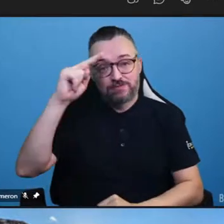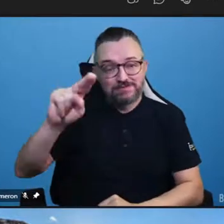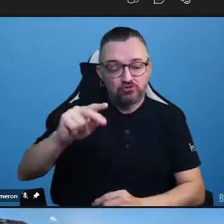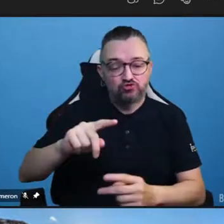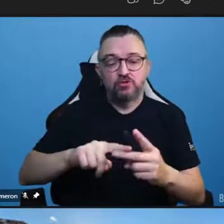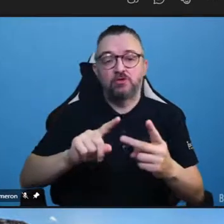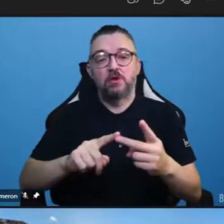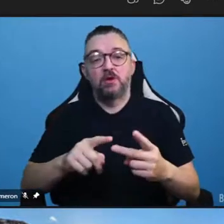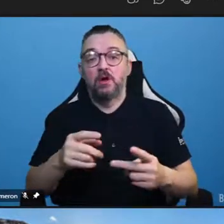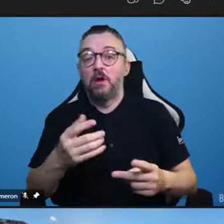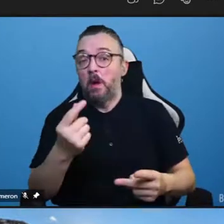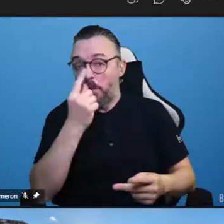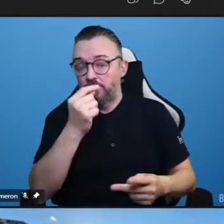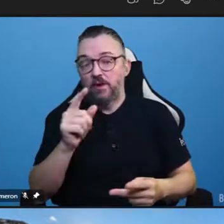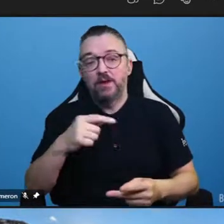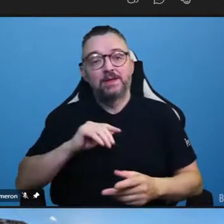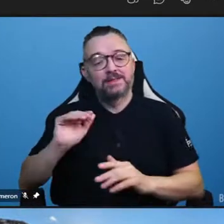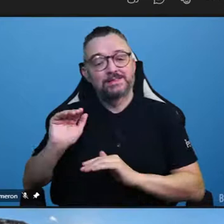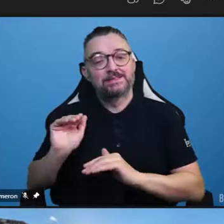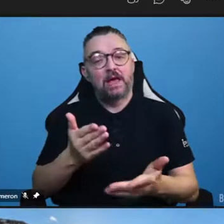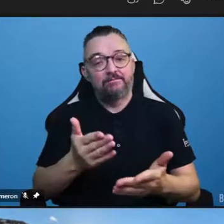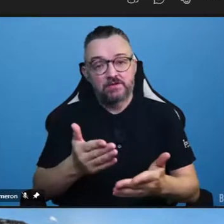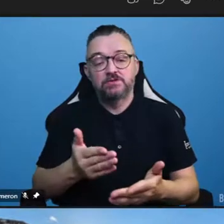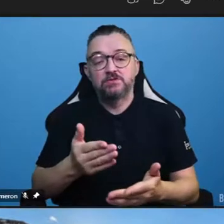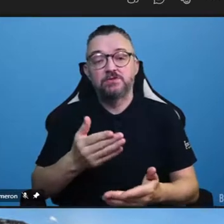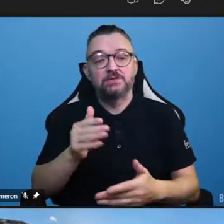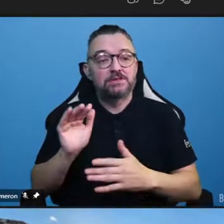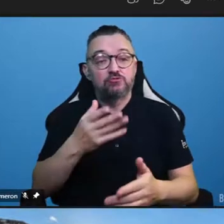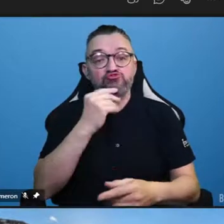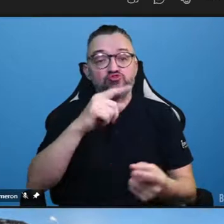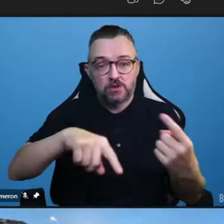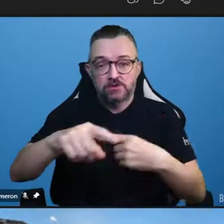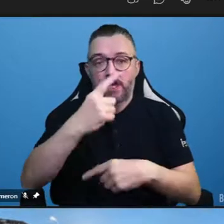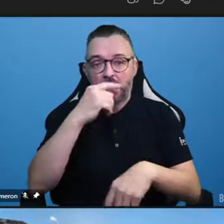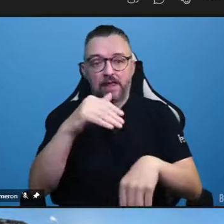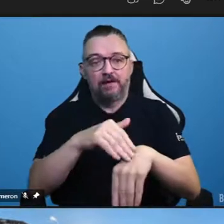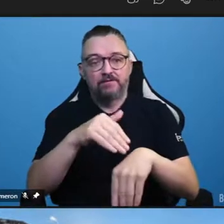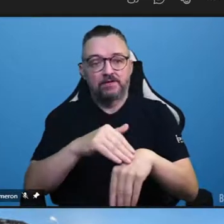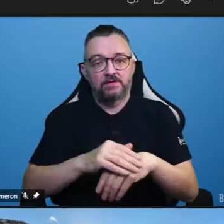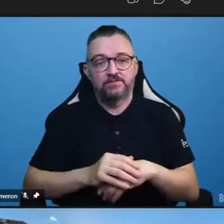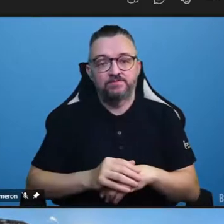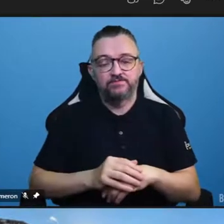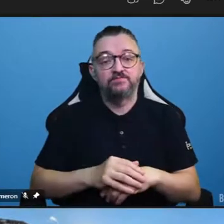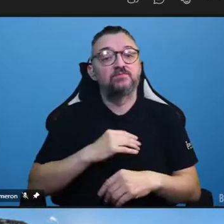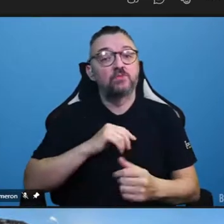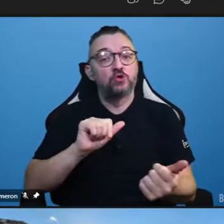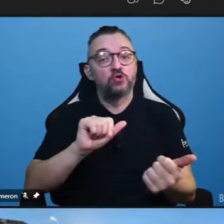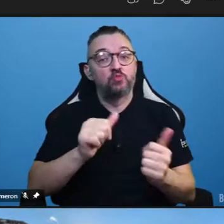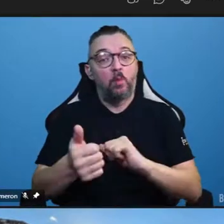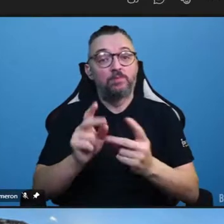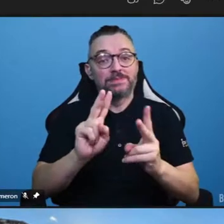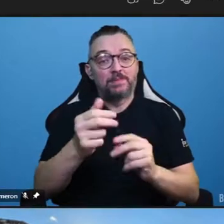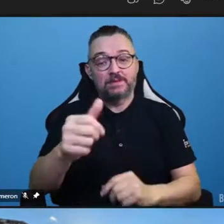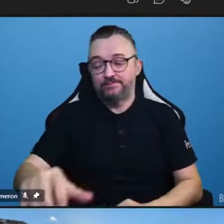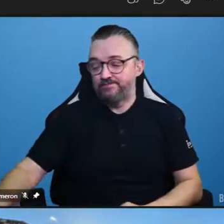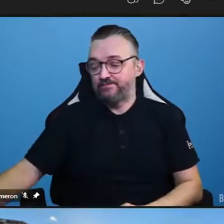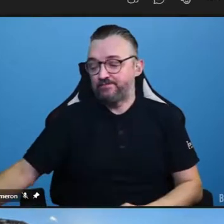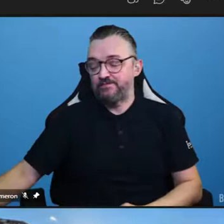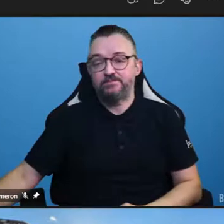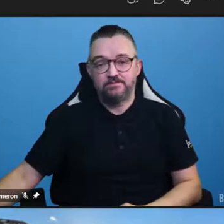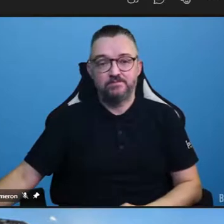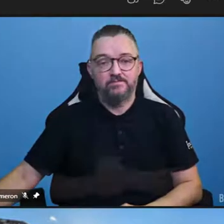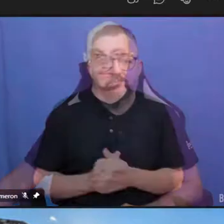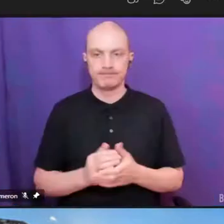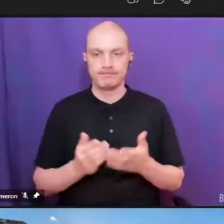be an impact on either service delivery or service users. So in terms of the key observations, this is us applying all of